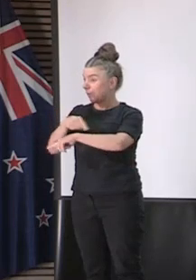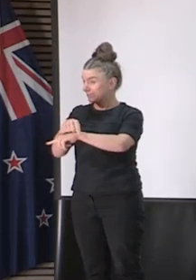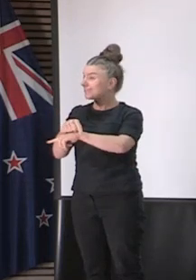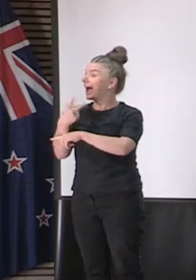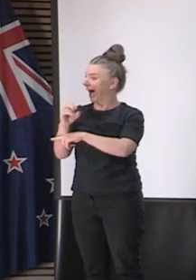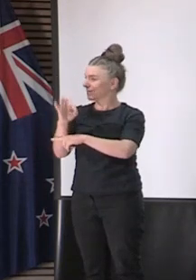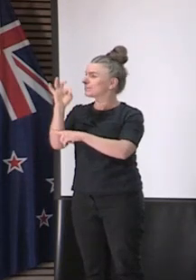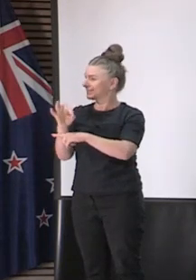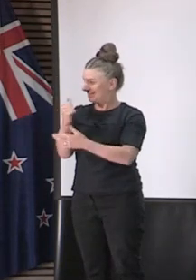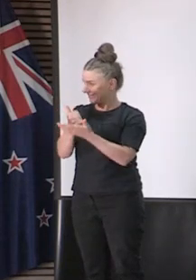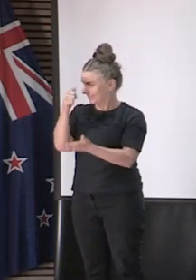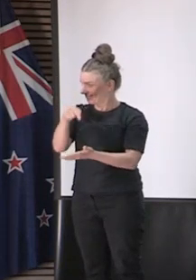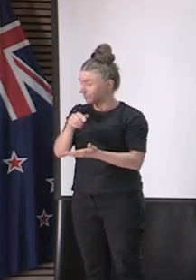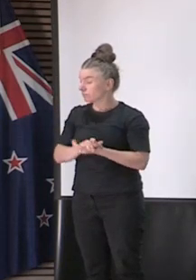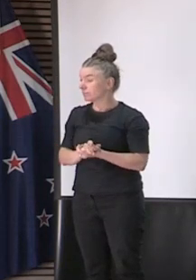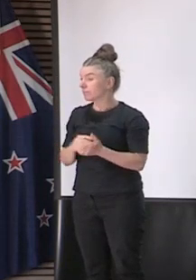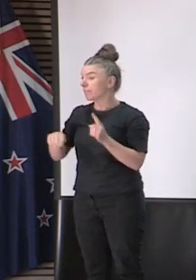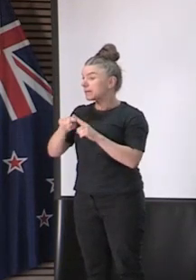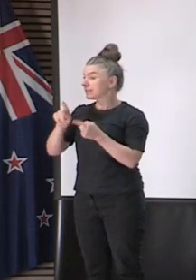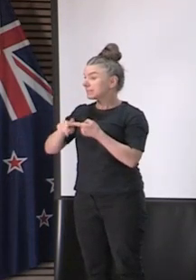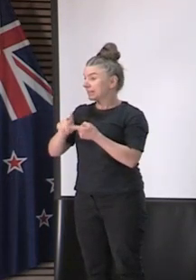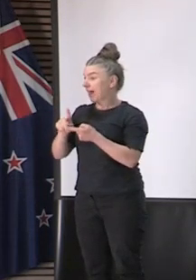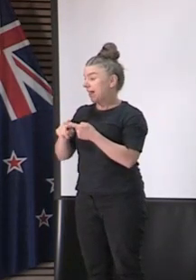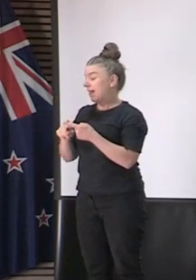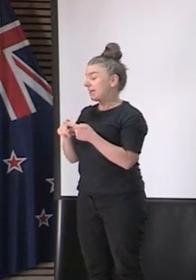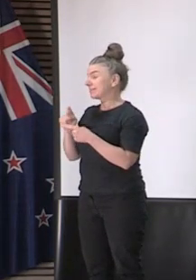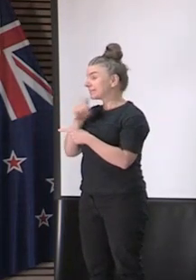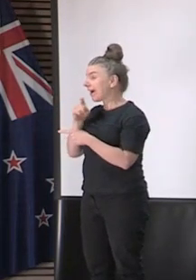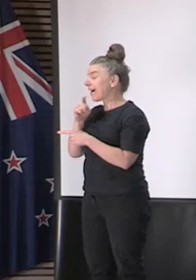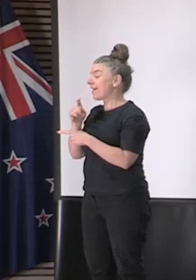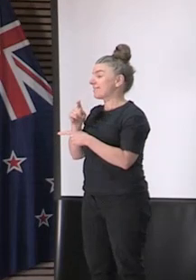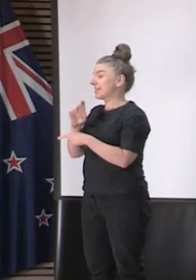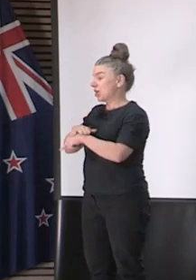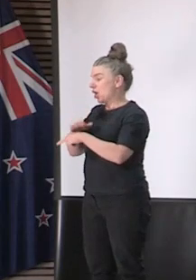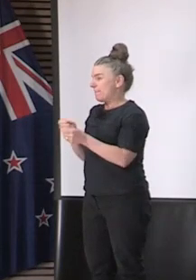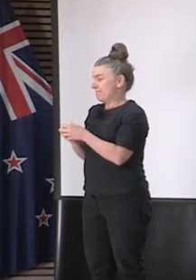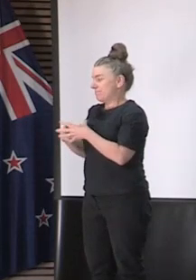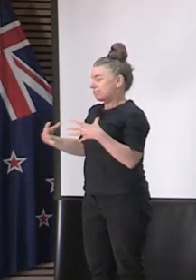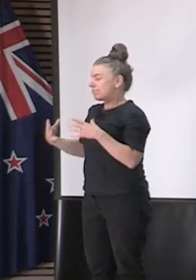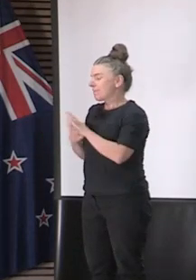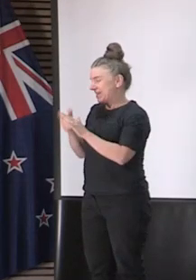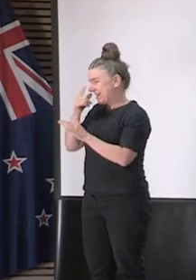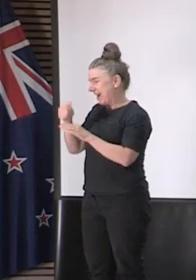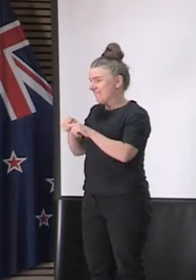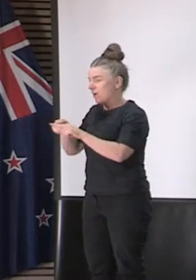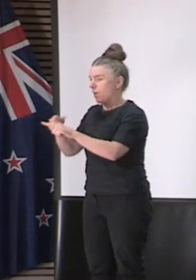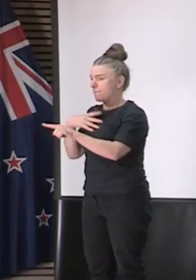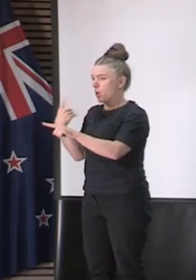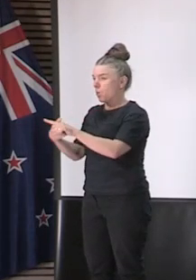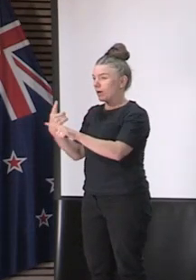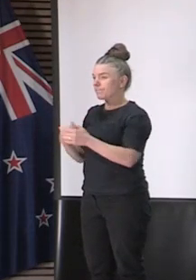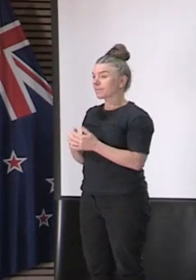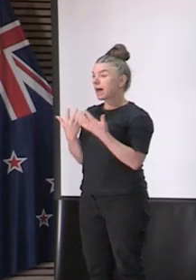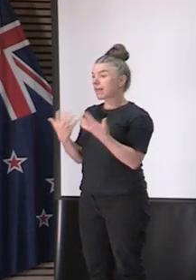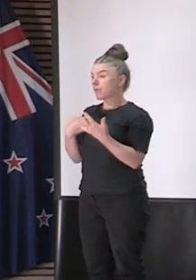And furthermore, we are continuing to increase our capacity out in our public health units to be able to do more and more. Currently at